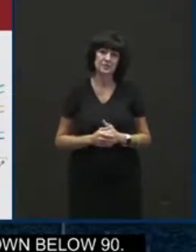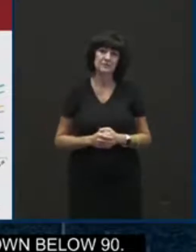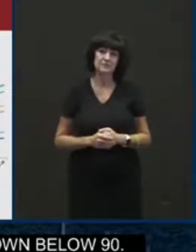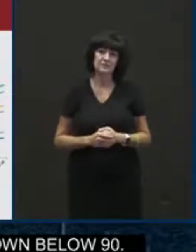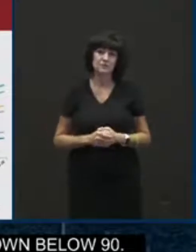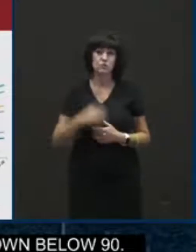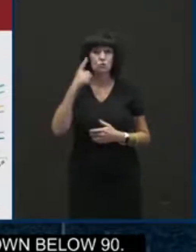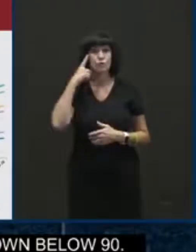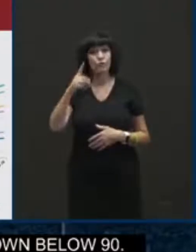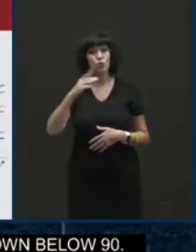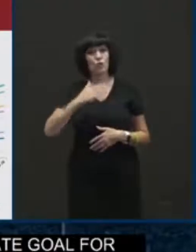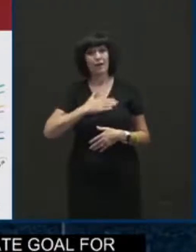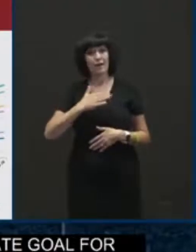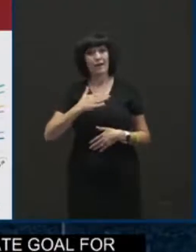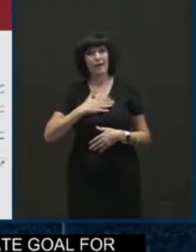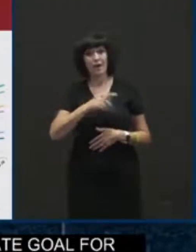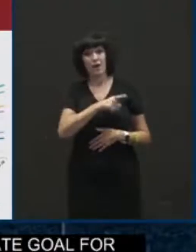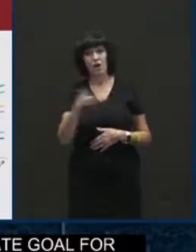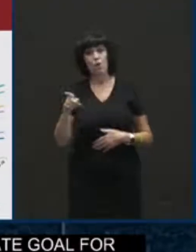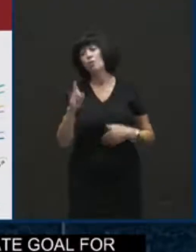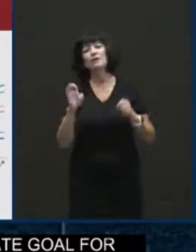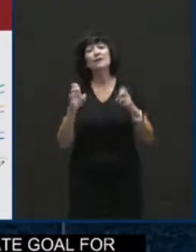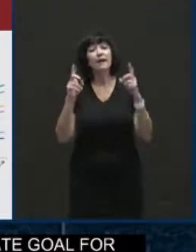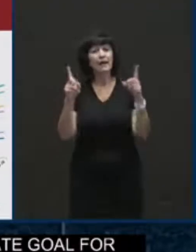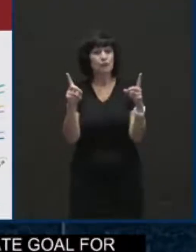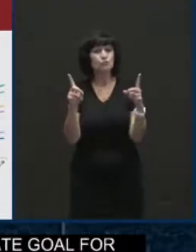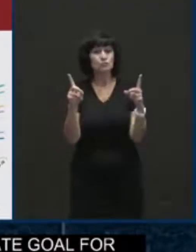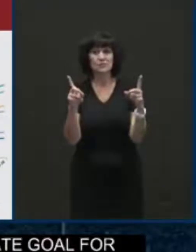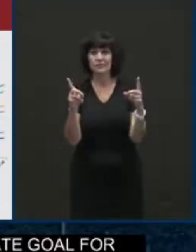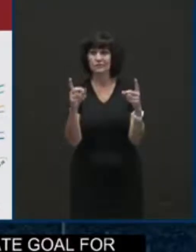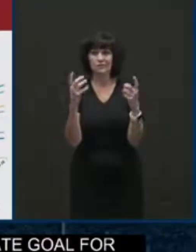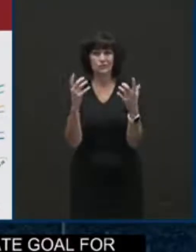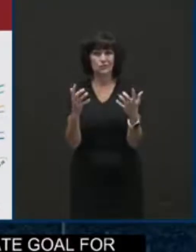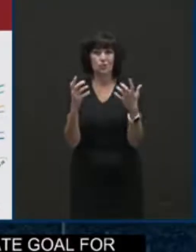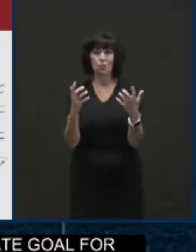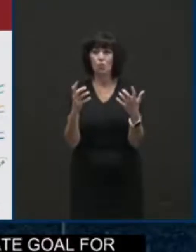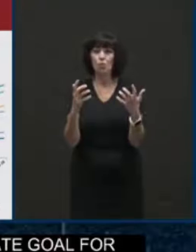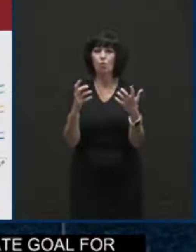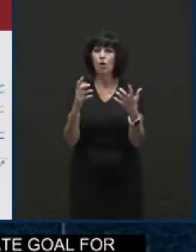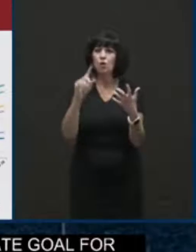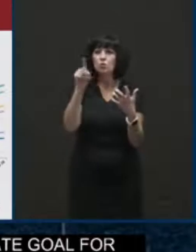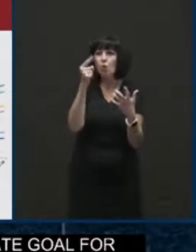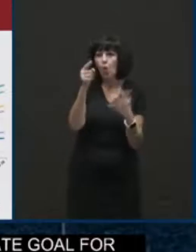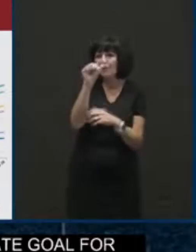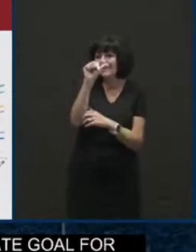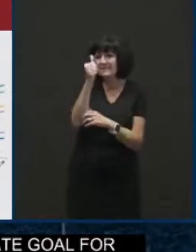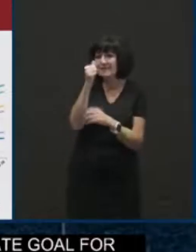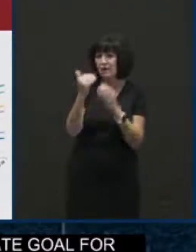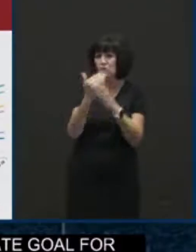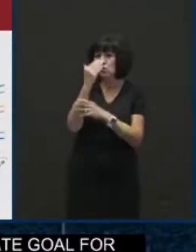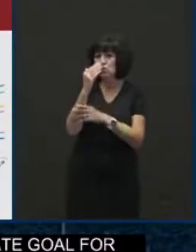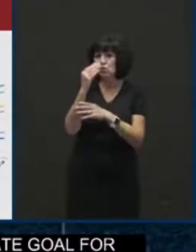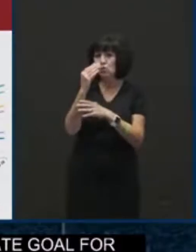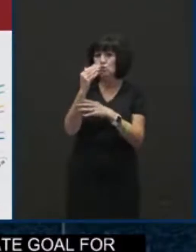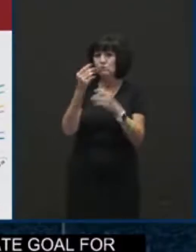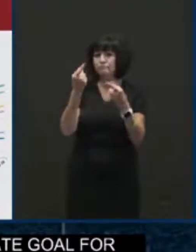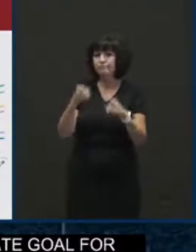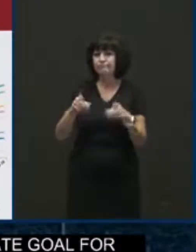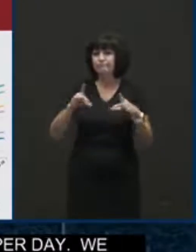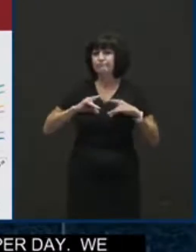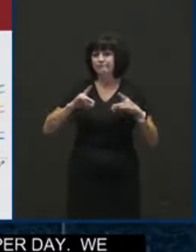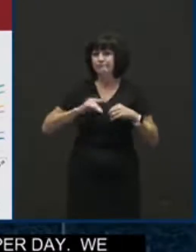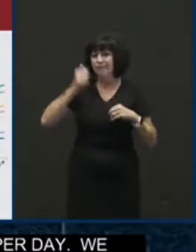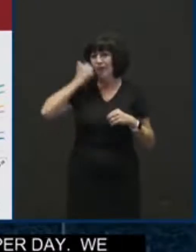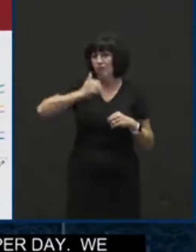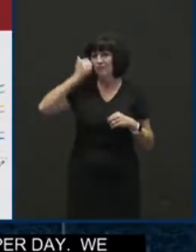educational gating criteria is 10 new cases per day. We're a long way away from that. Still, the young adult population is